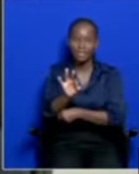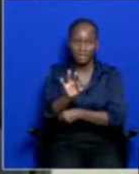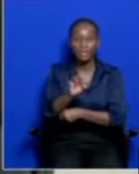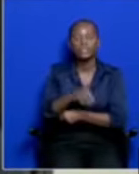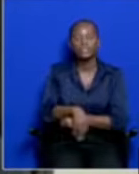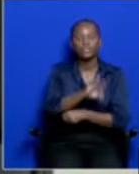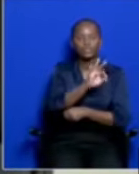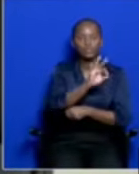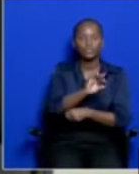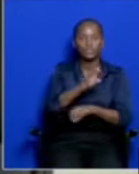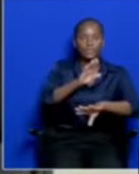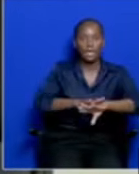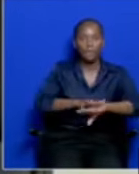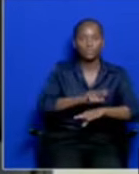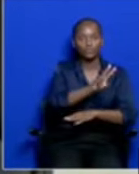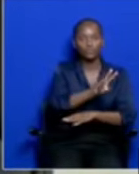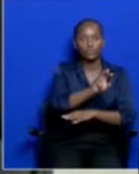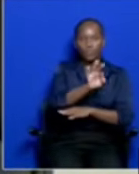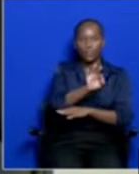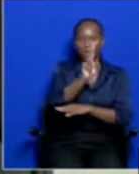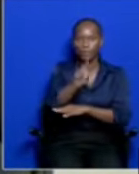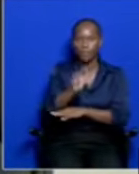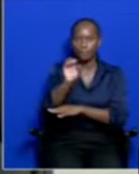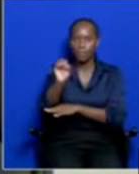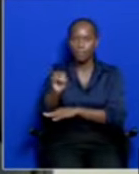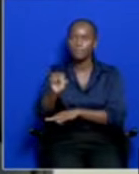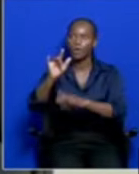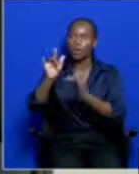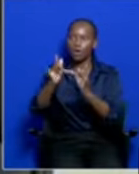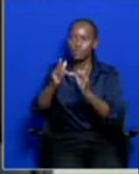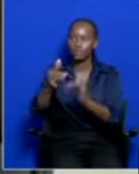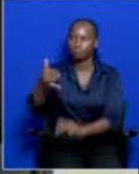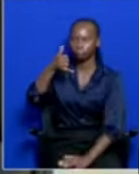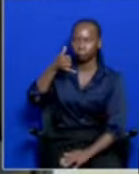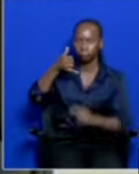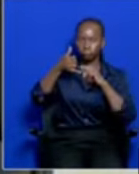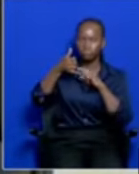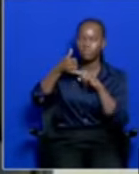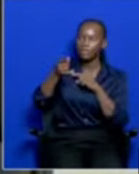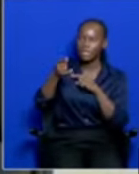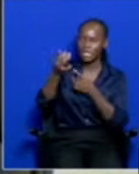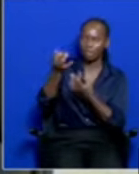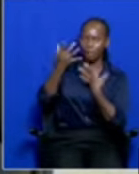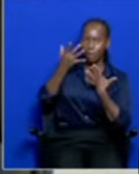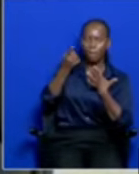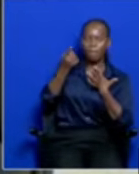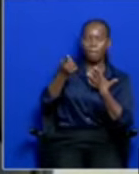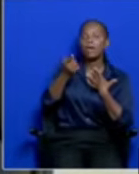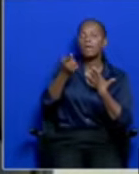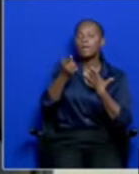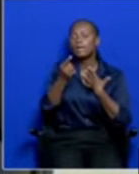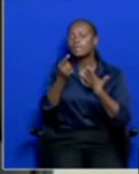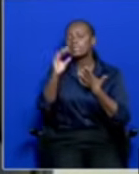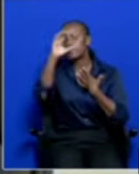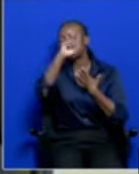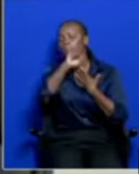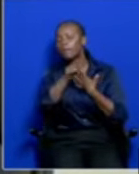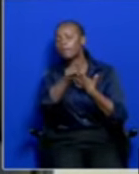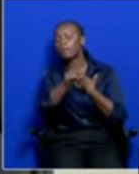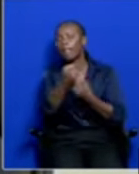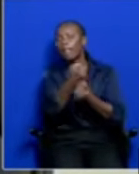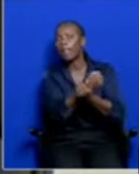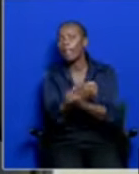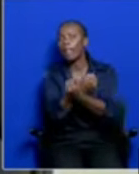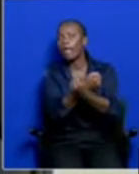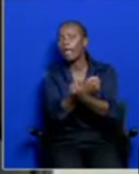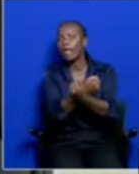Stolls, who informed me that she had received information about a suspected stolen load that was in Patfontein, and that she had informed